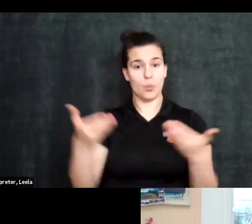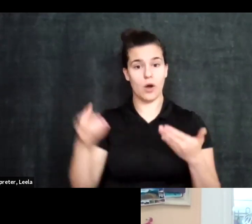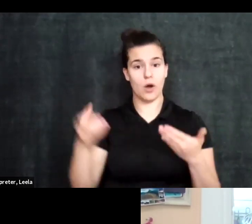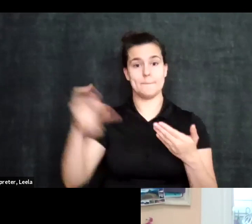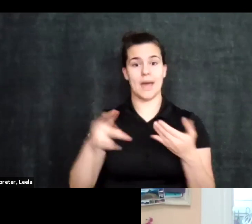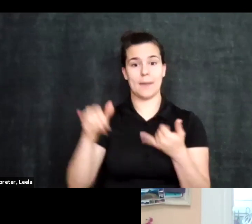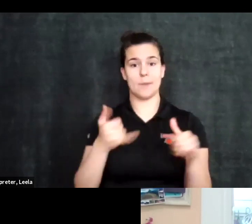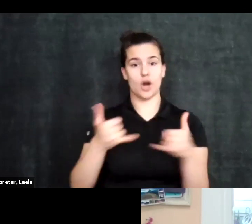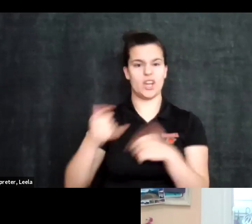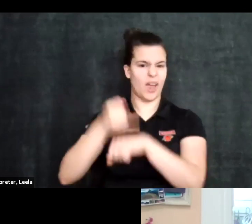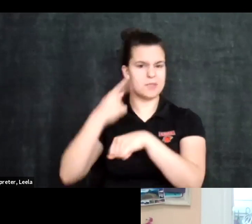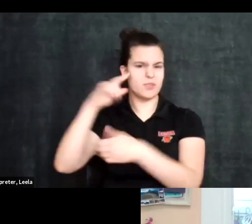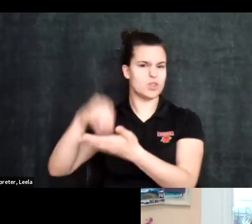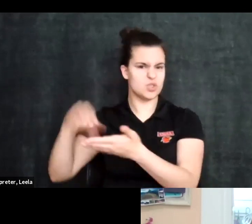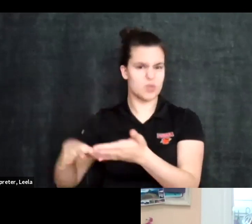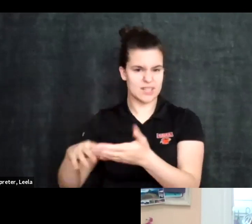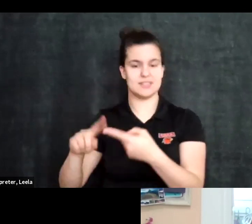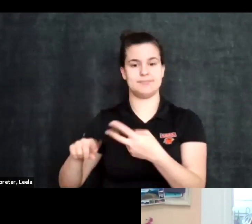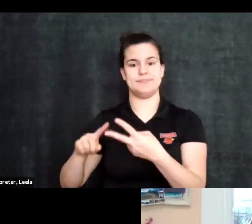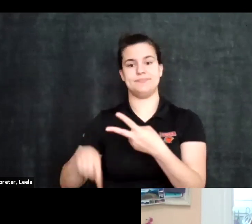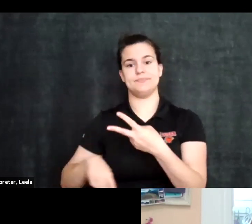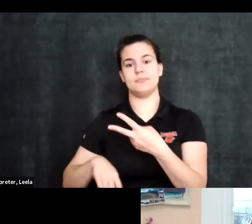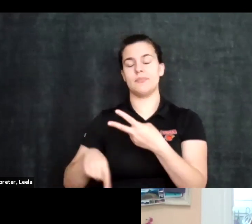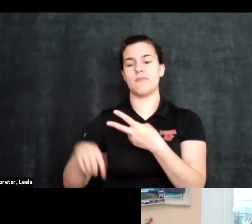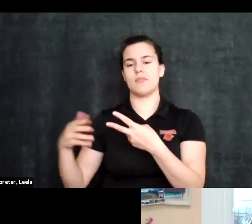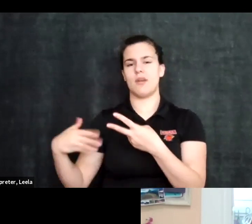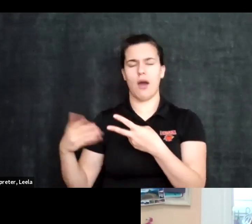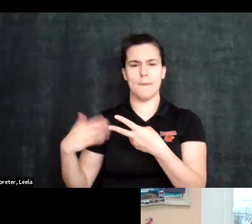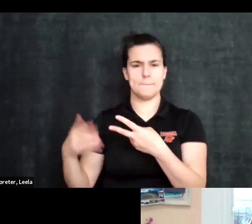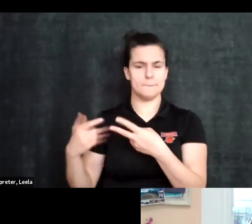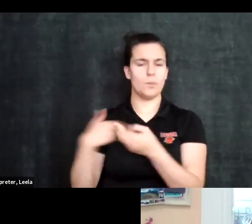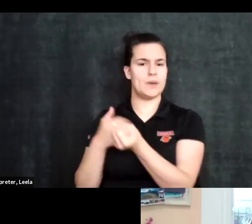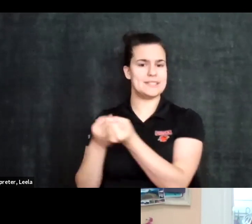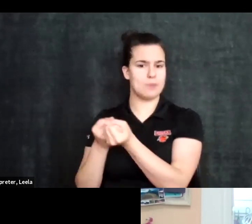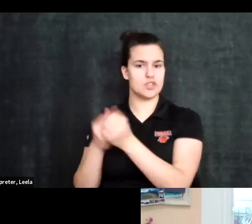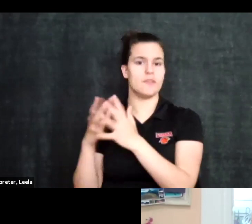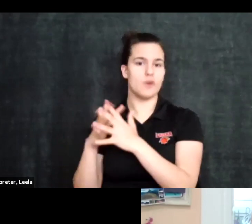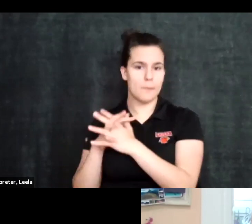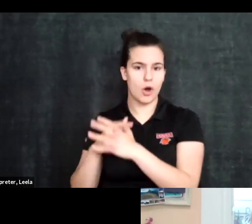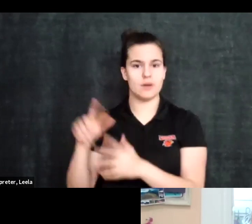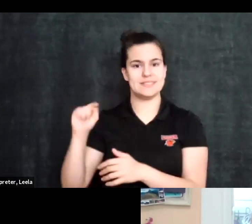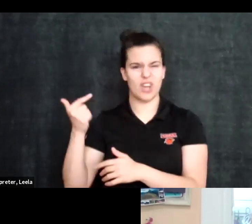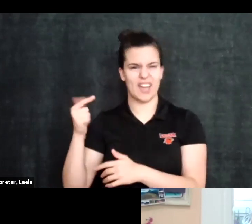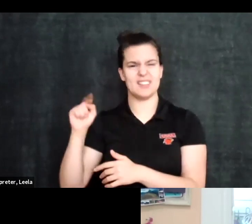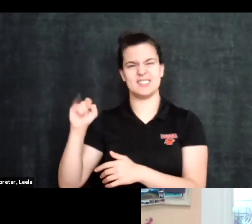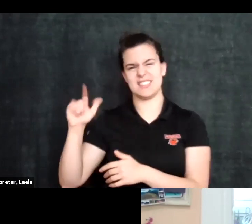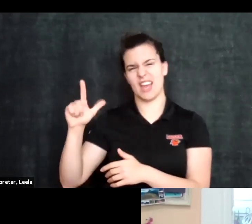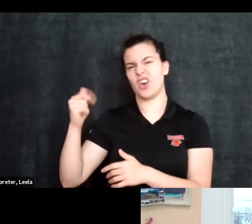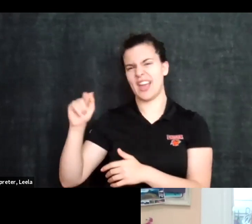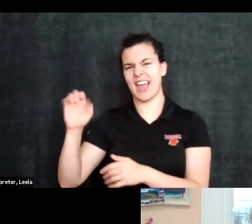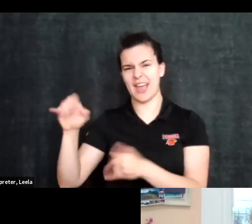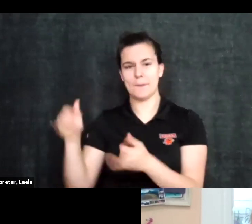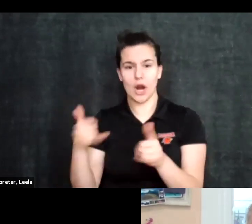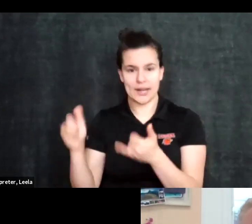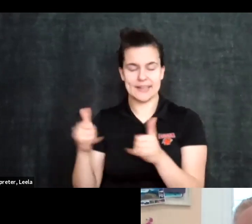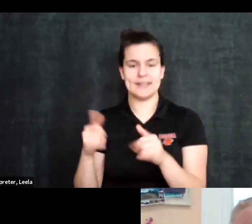campus. We jointly sponsor football tailgate parties. We do student